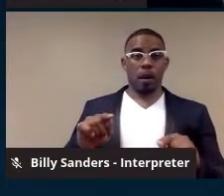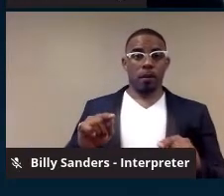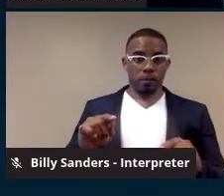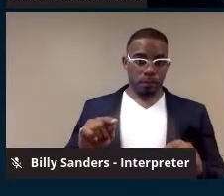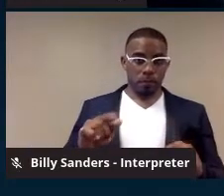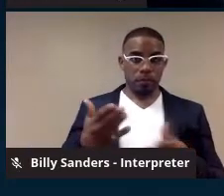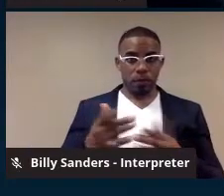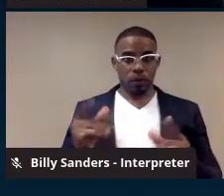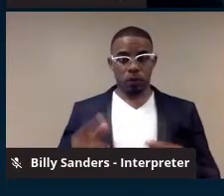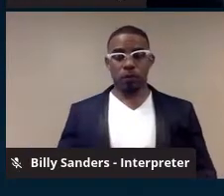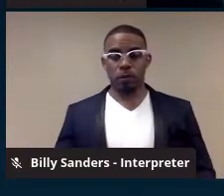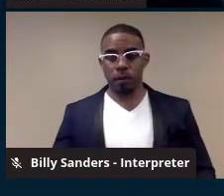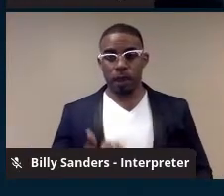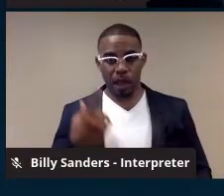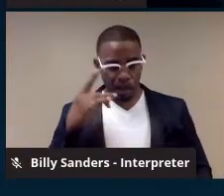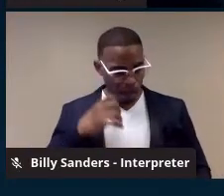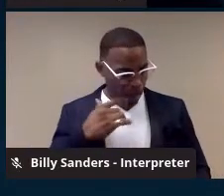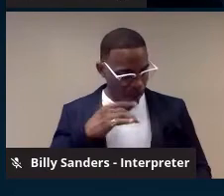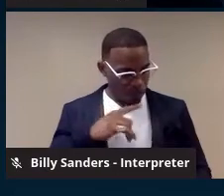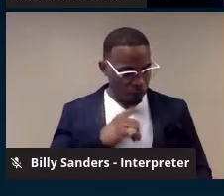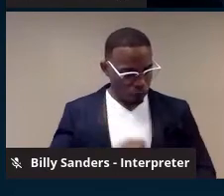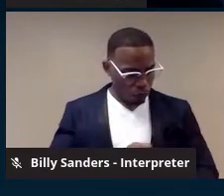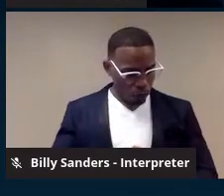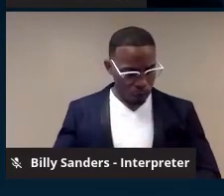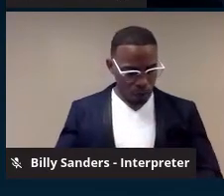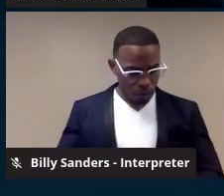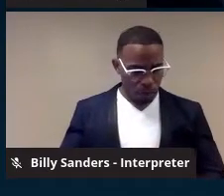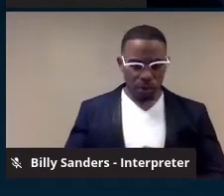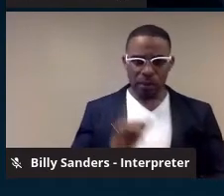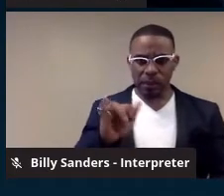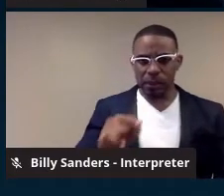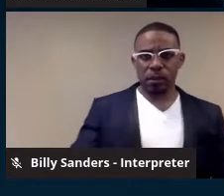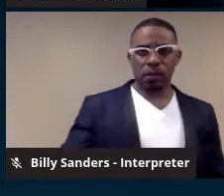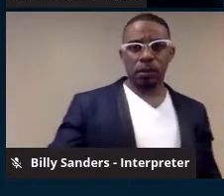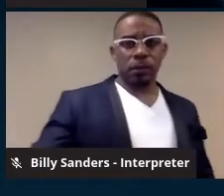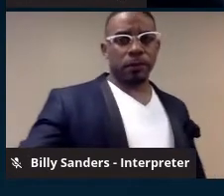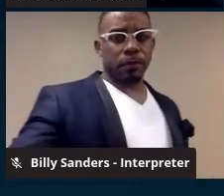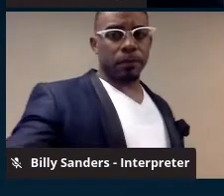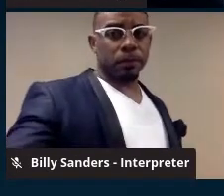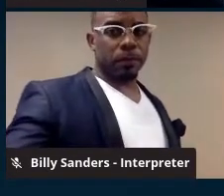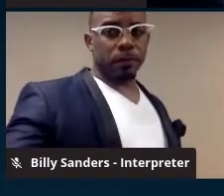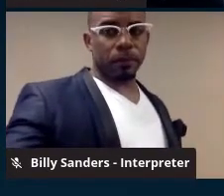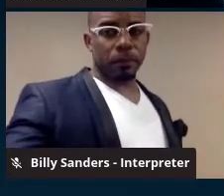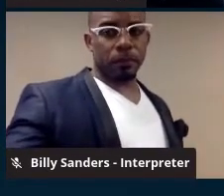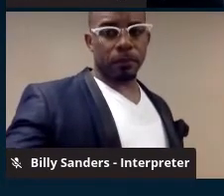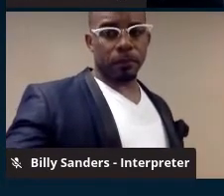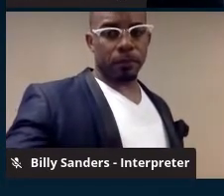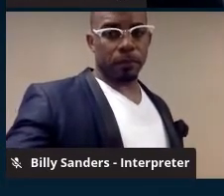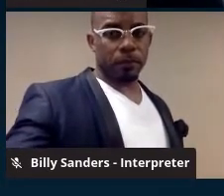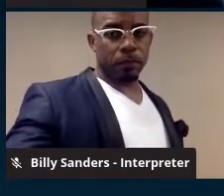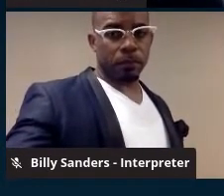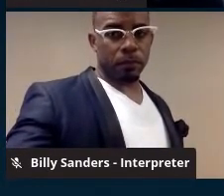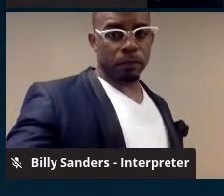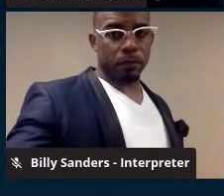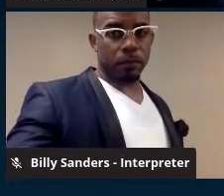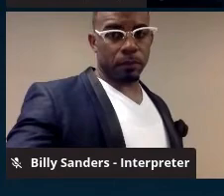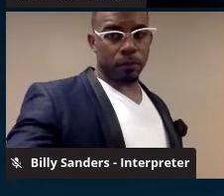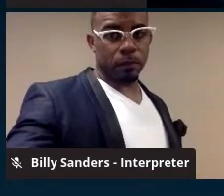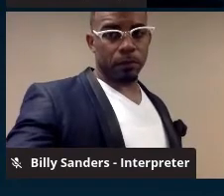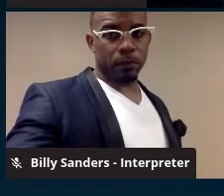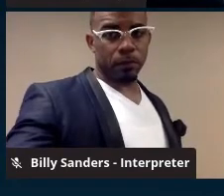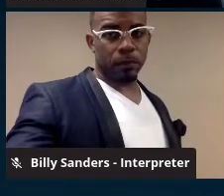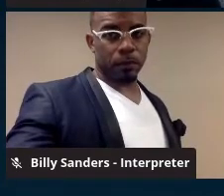Studio, and I thought I would show, let me get the browser out the way there. Oh, you can see my